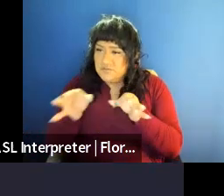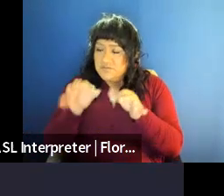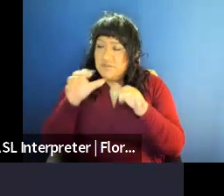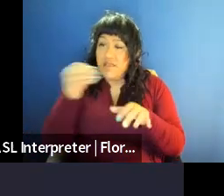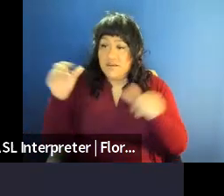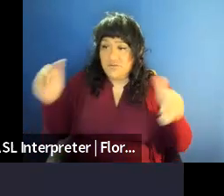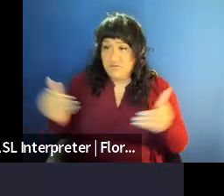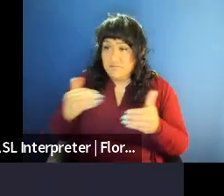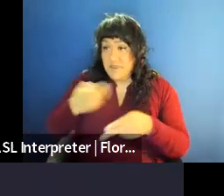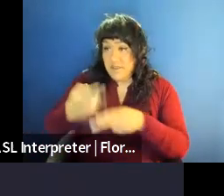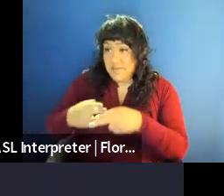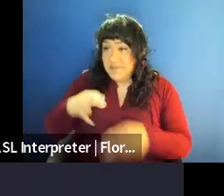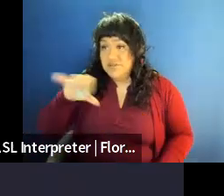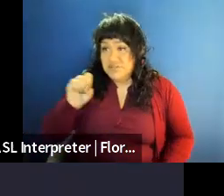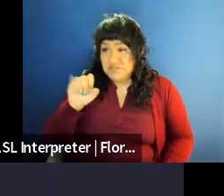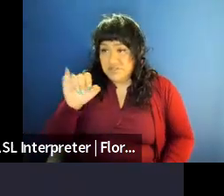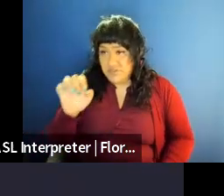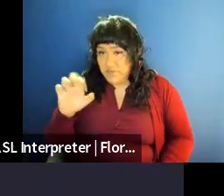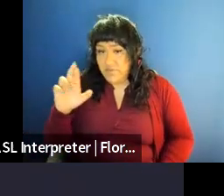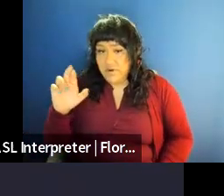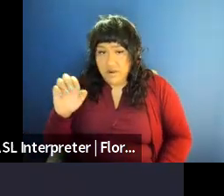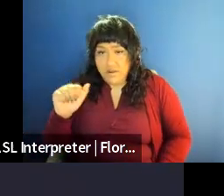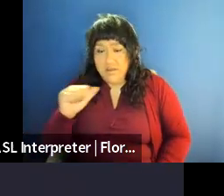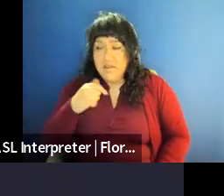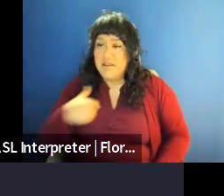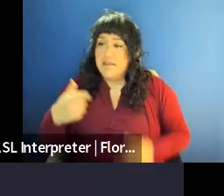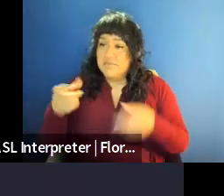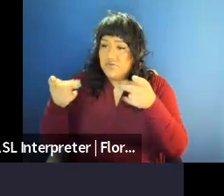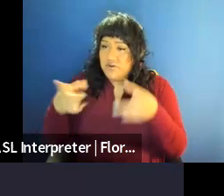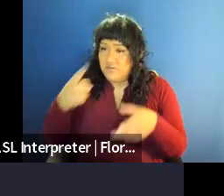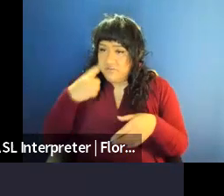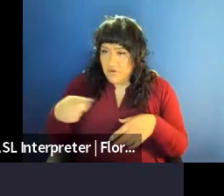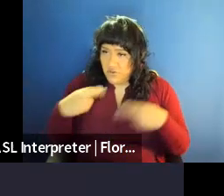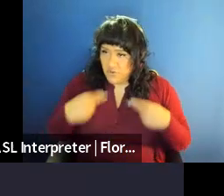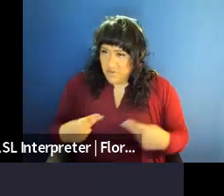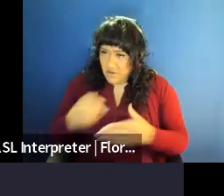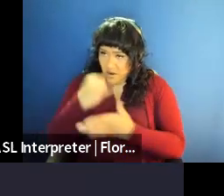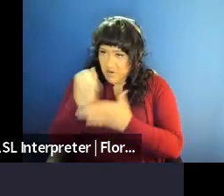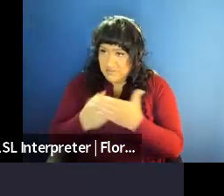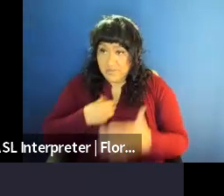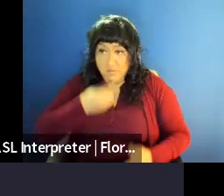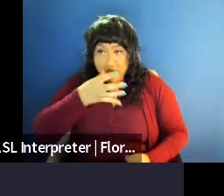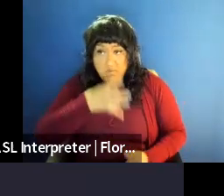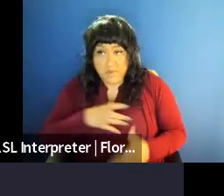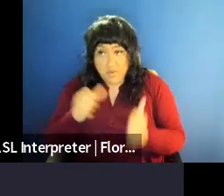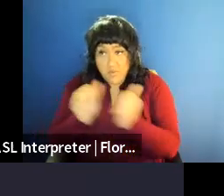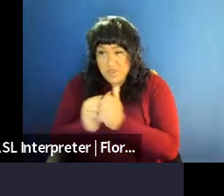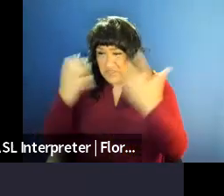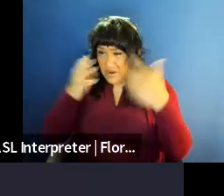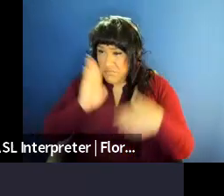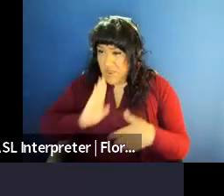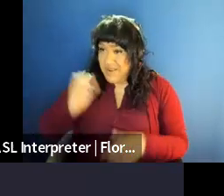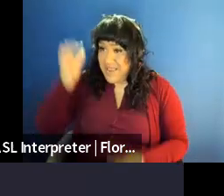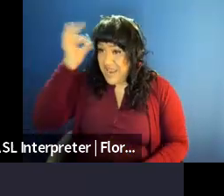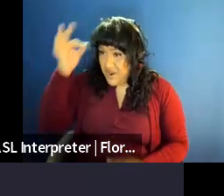My name is Jessie Roth, and I'm the director of the Institute for the Development of Human Arts. I'm a white woman with dark brown hair,